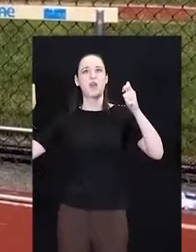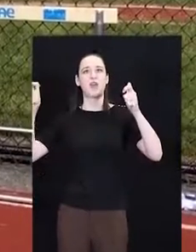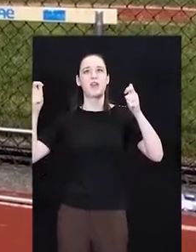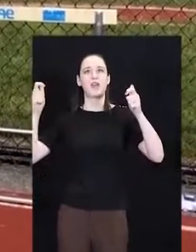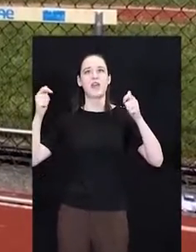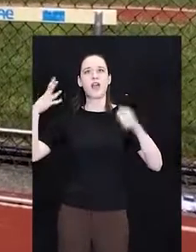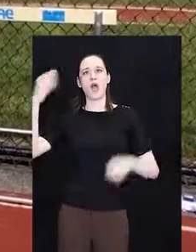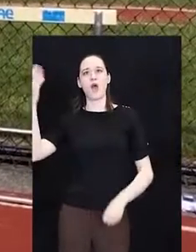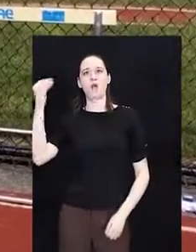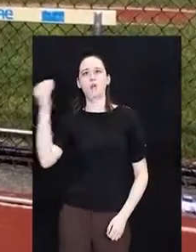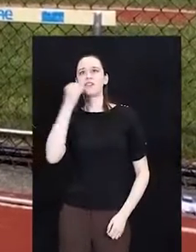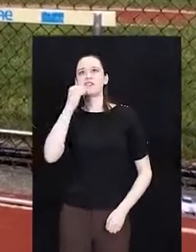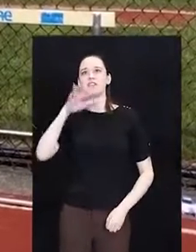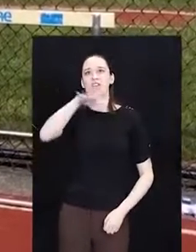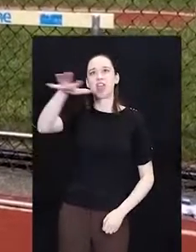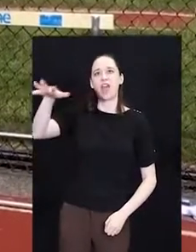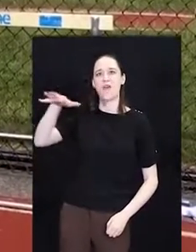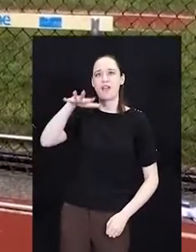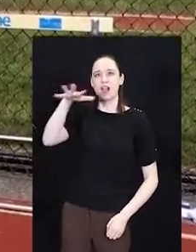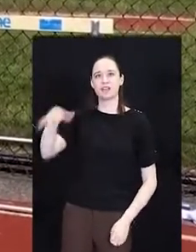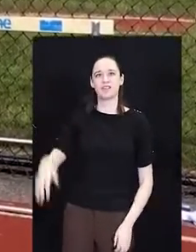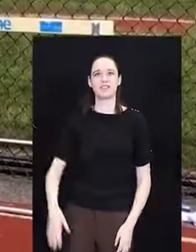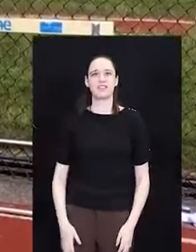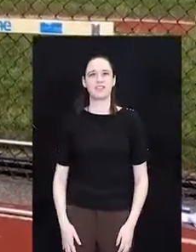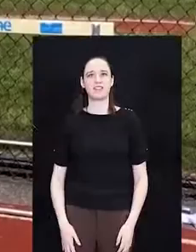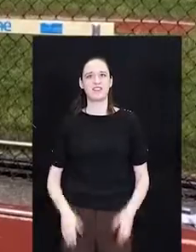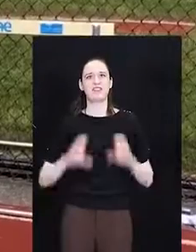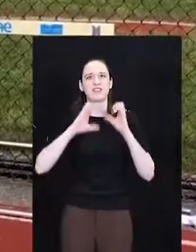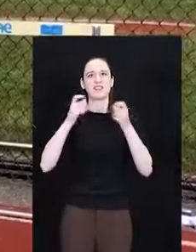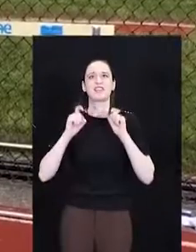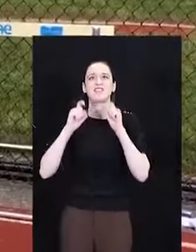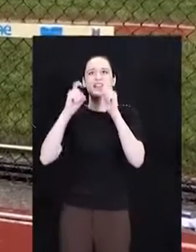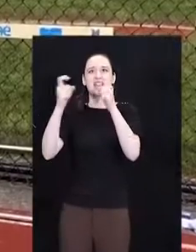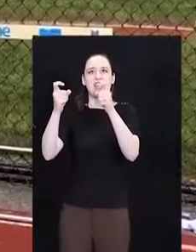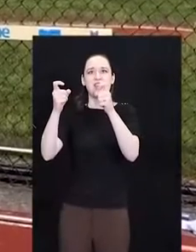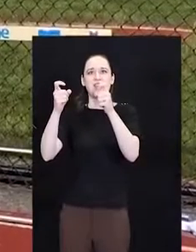outdoor eating area behind our school's cafeteria. Our